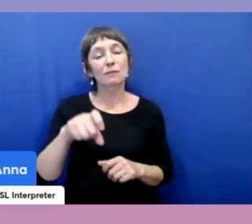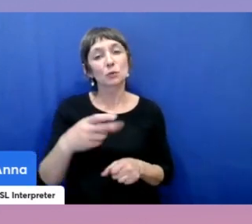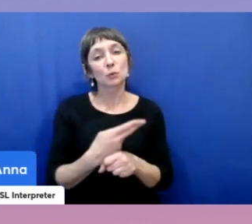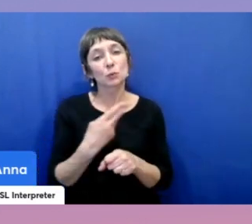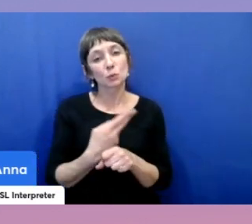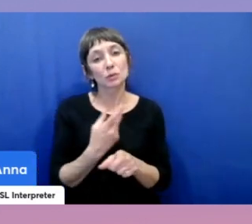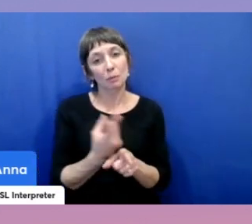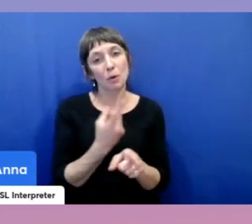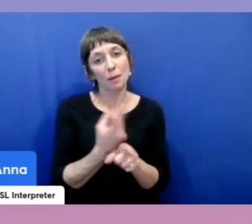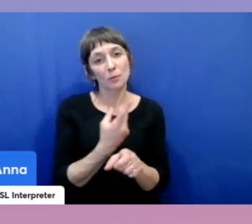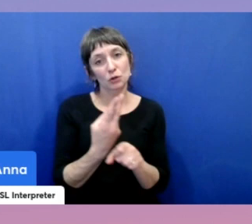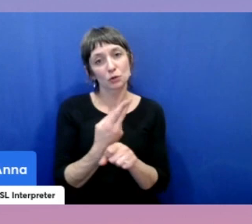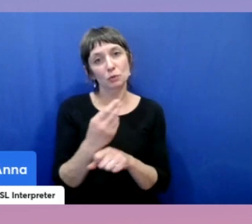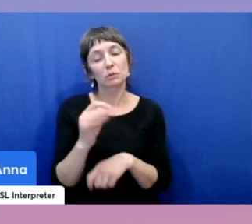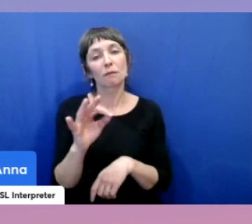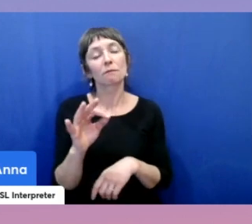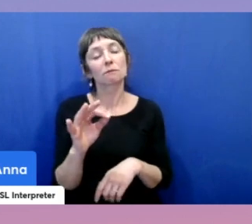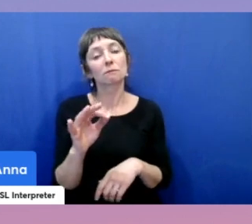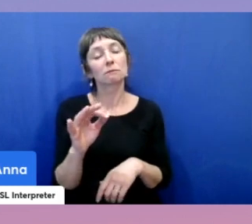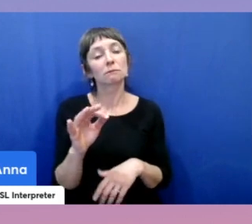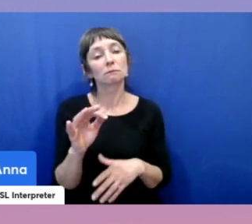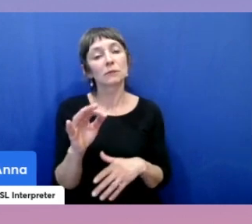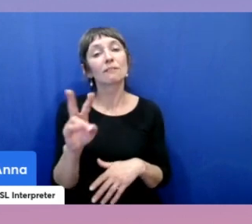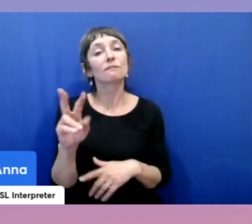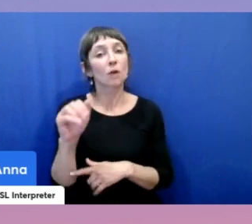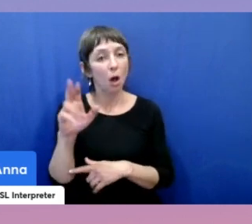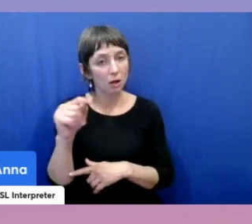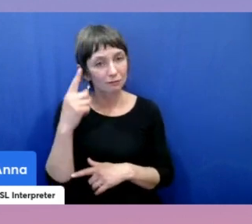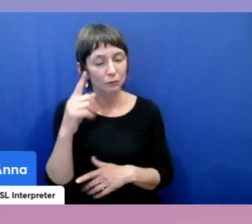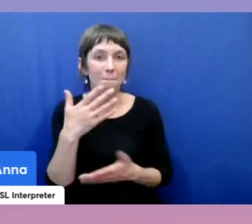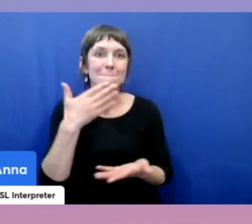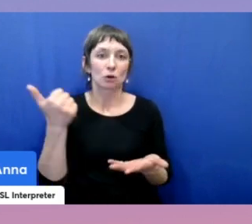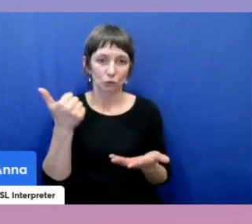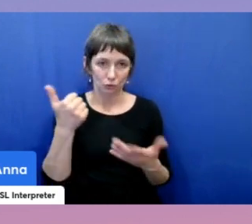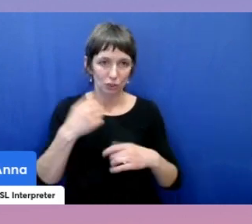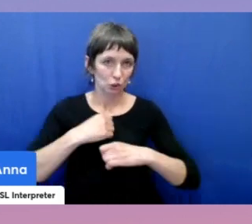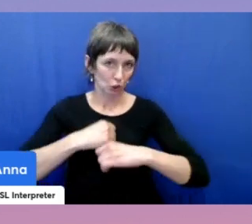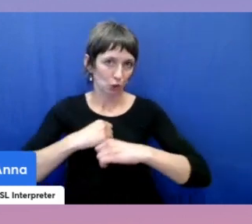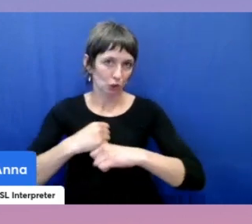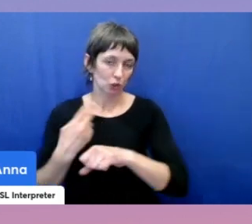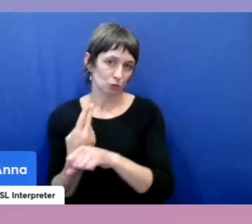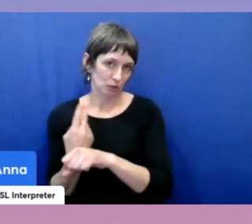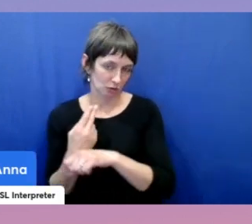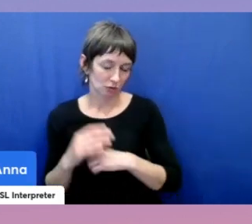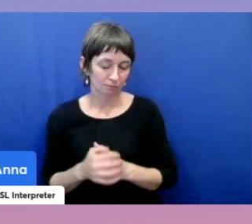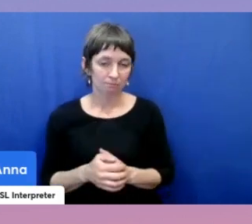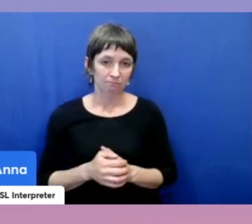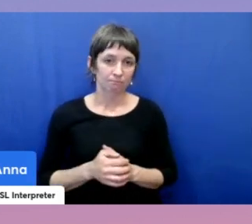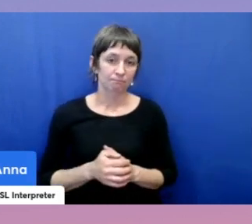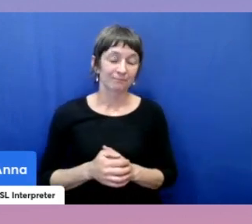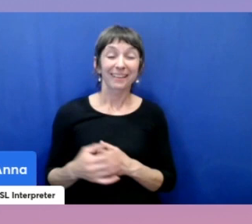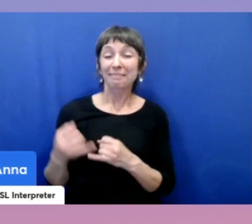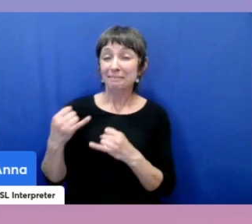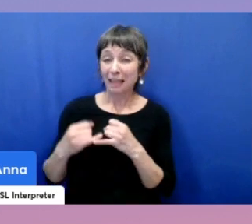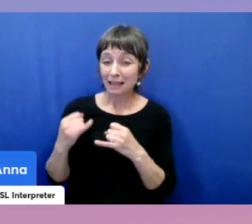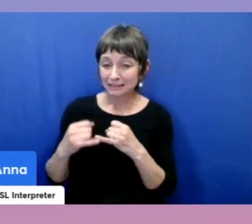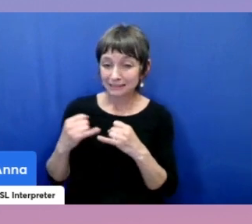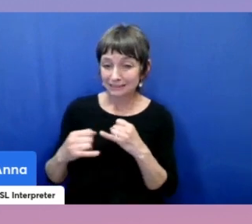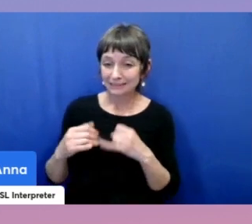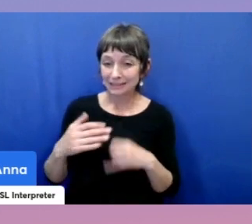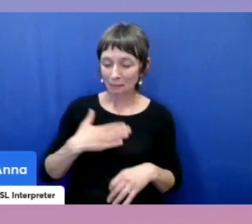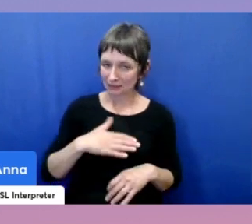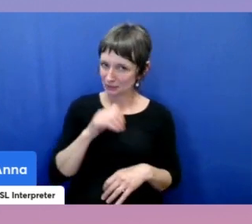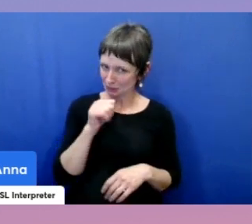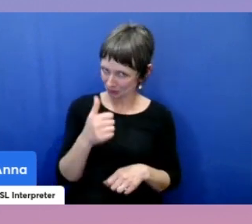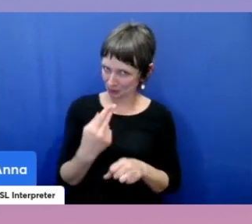of Vault for much better secure usage. Okay. And lastly, please just